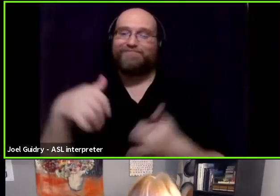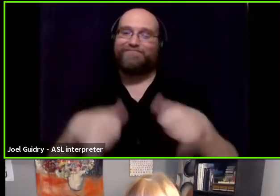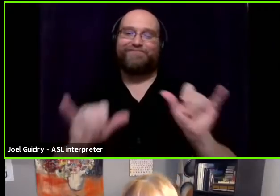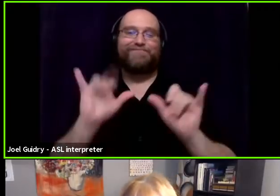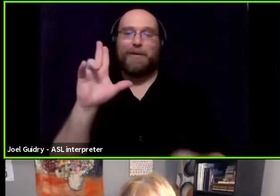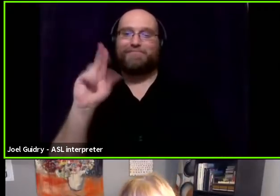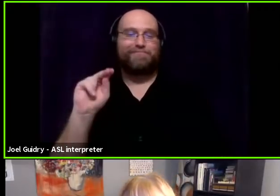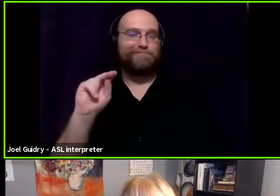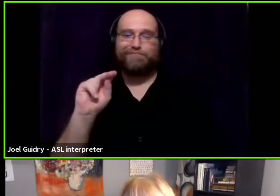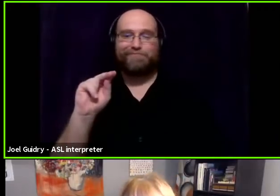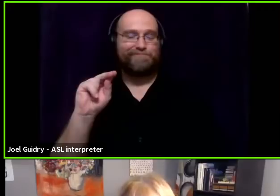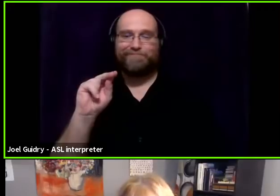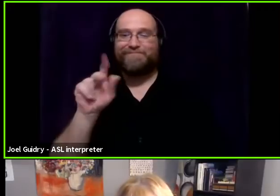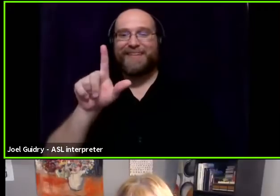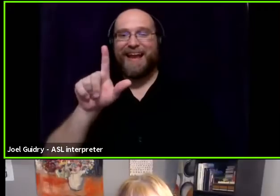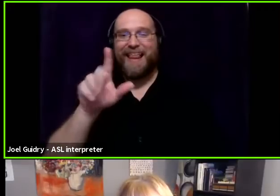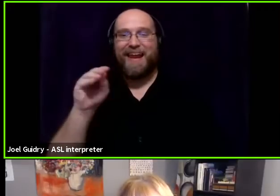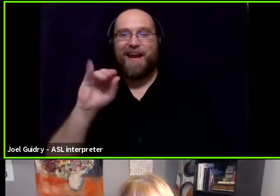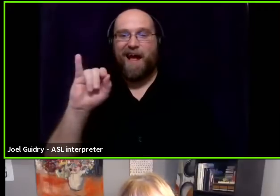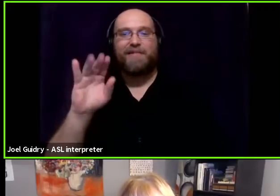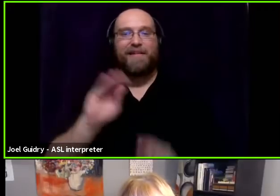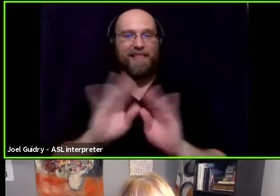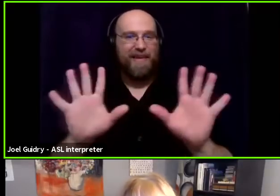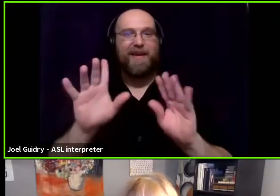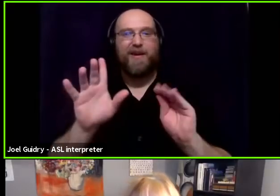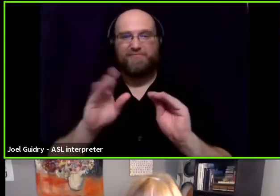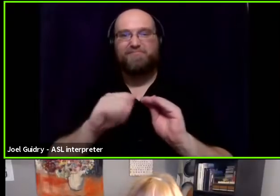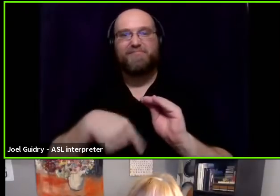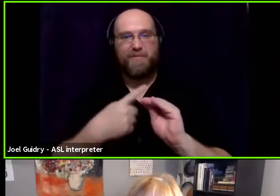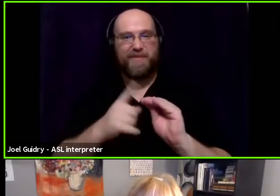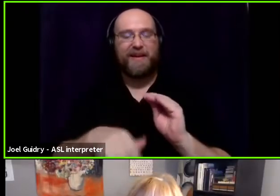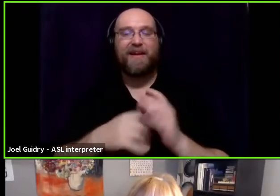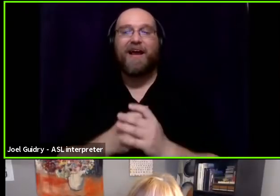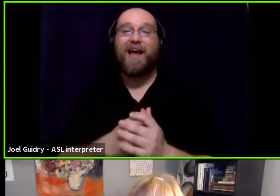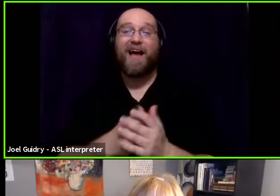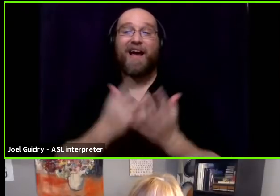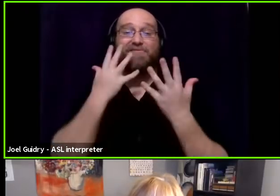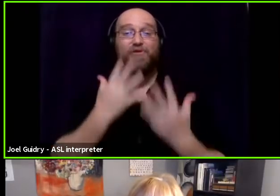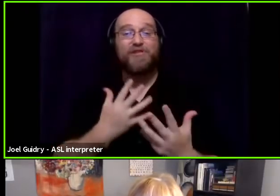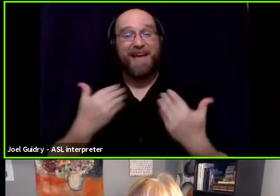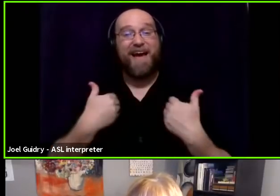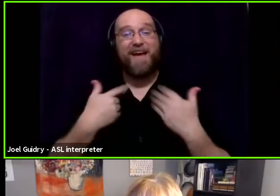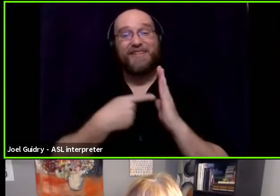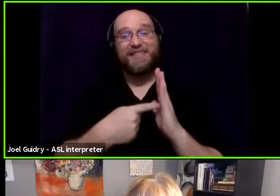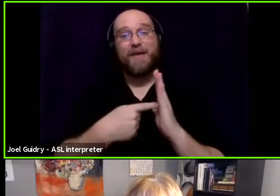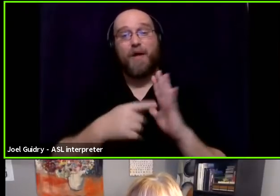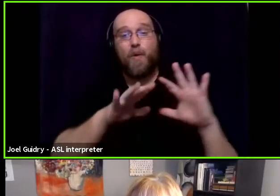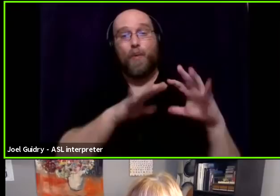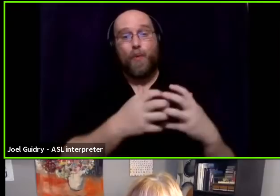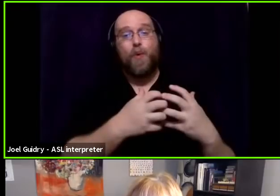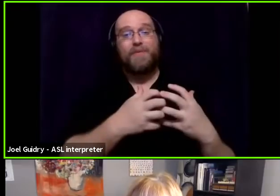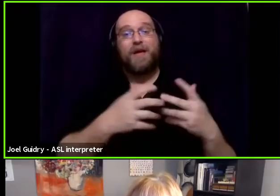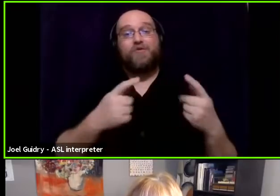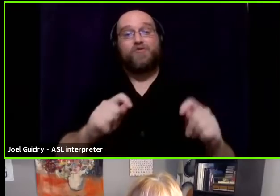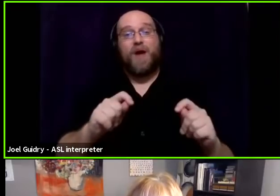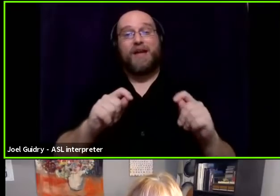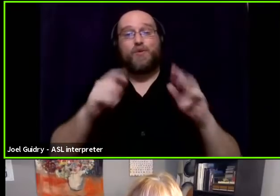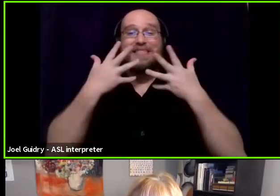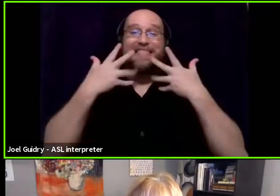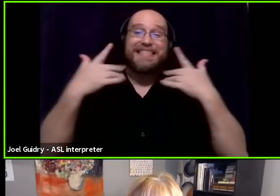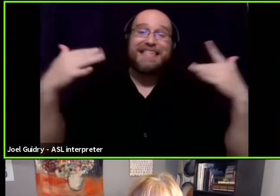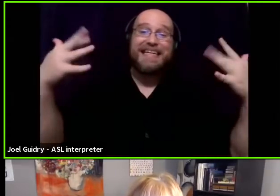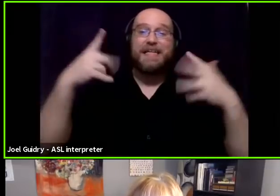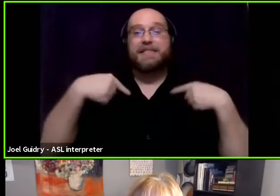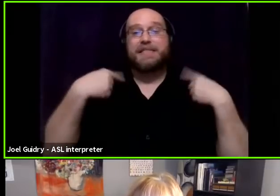L&I is clear on that. Unfortunately, there have been examples of groups that have tried to sing since COVID